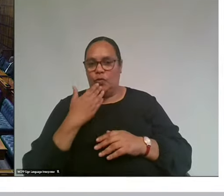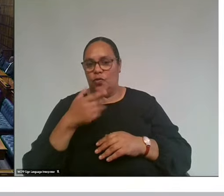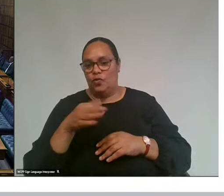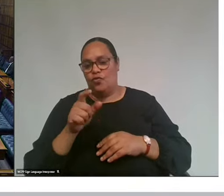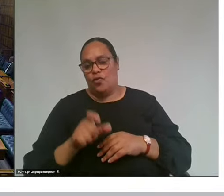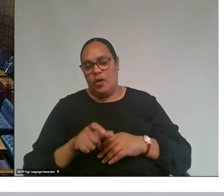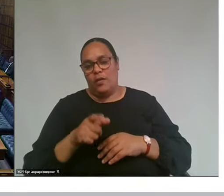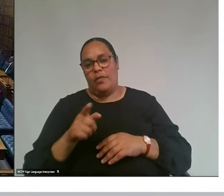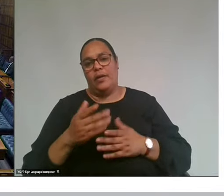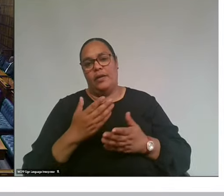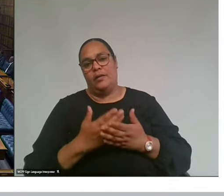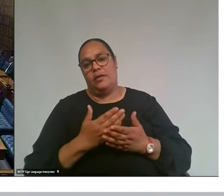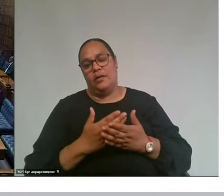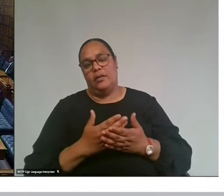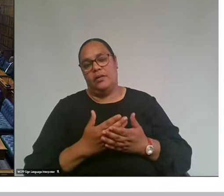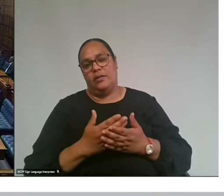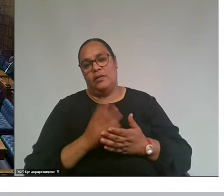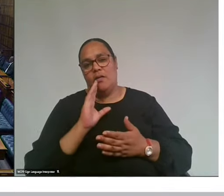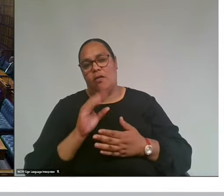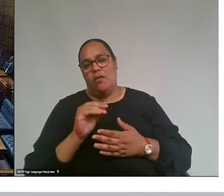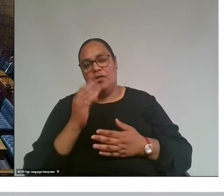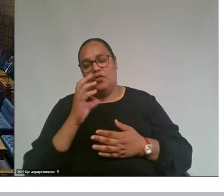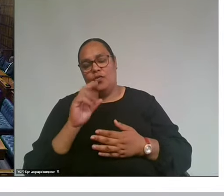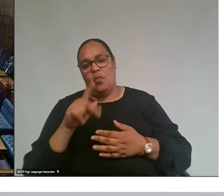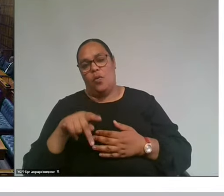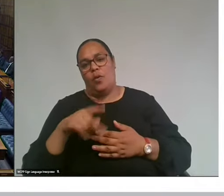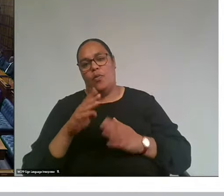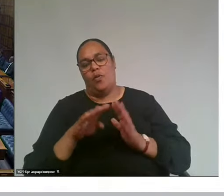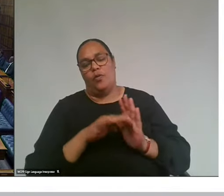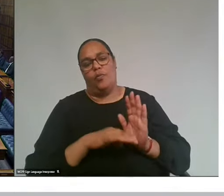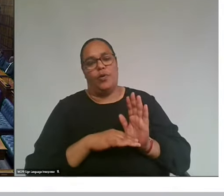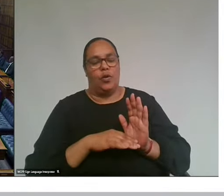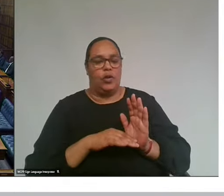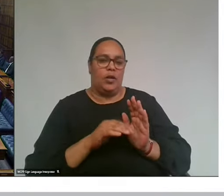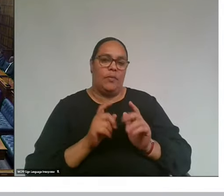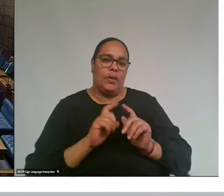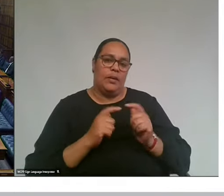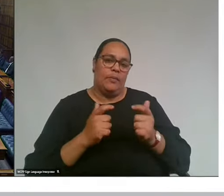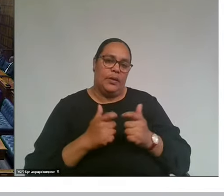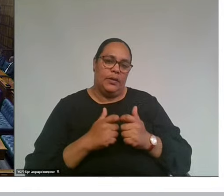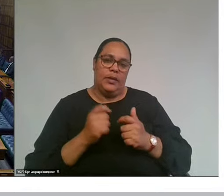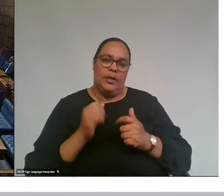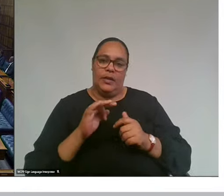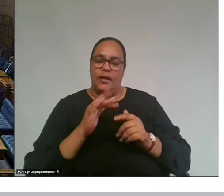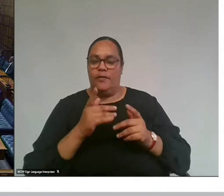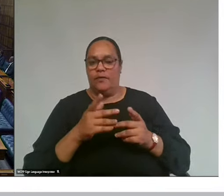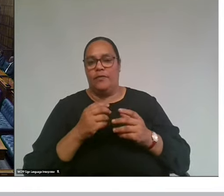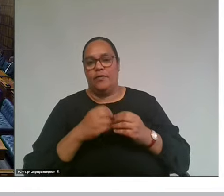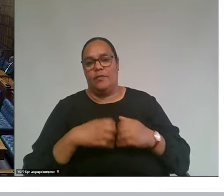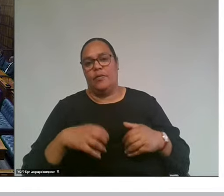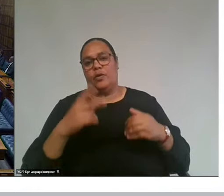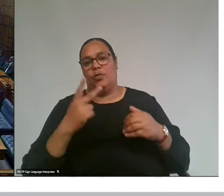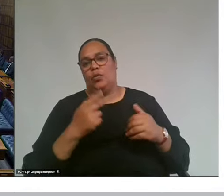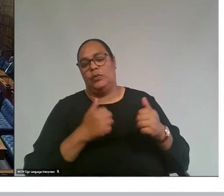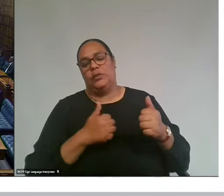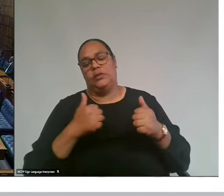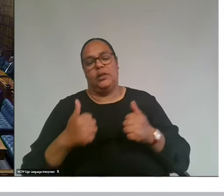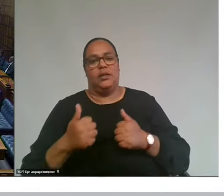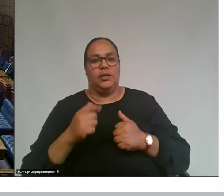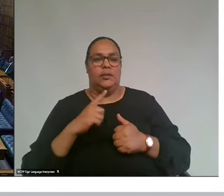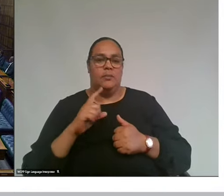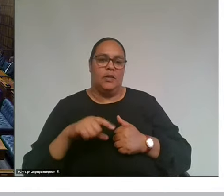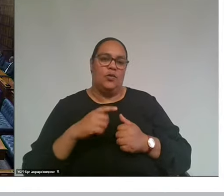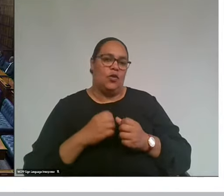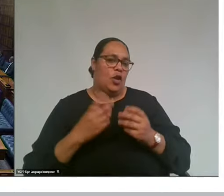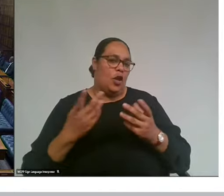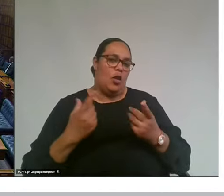um that they um ask the chief wh or the programming um committee that it be broken up over two settings because it's a